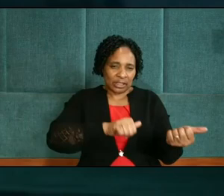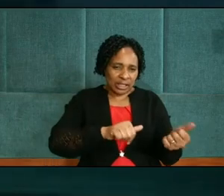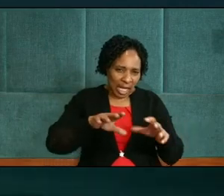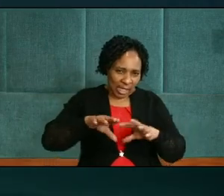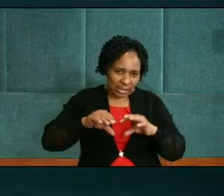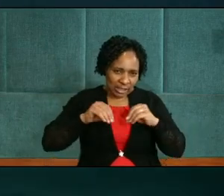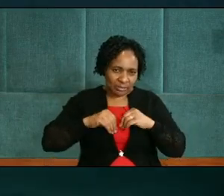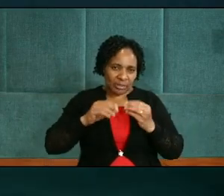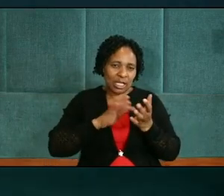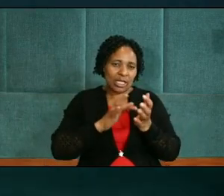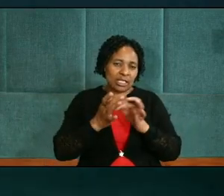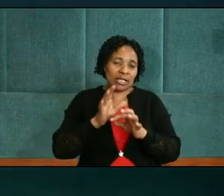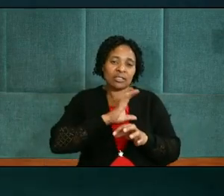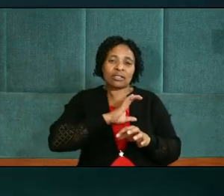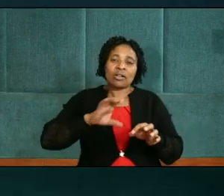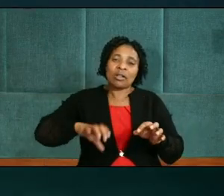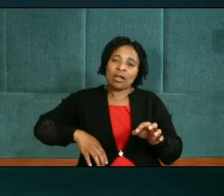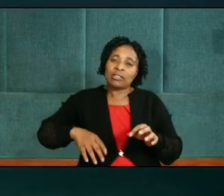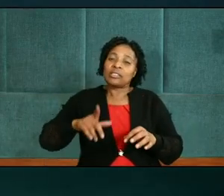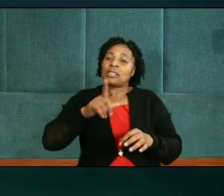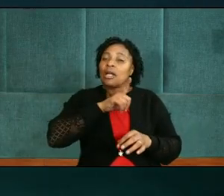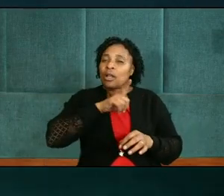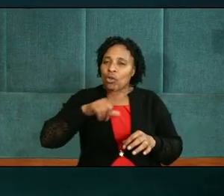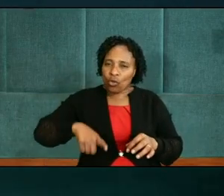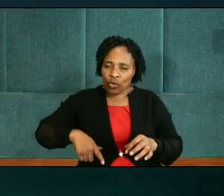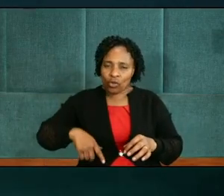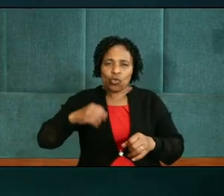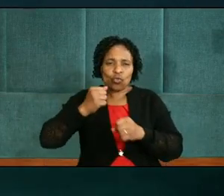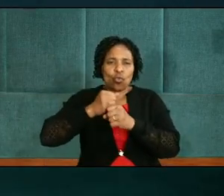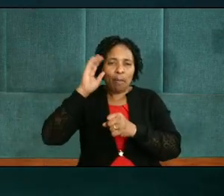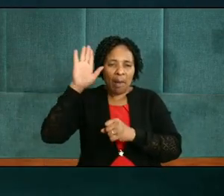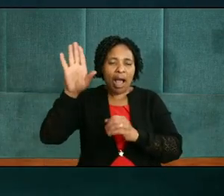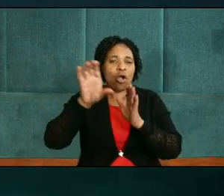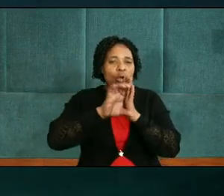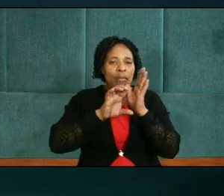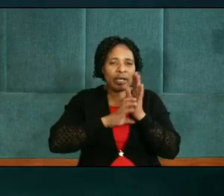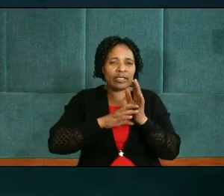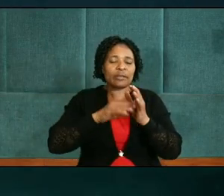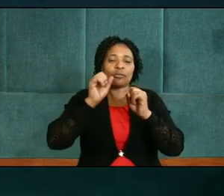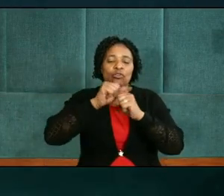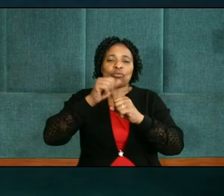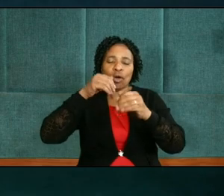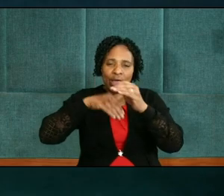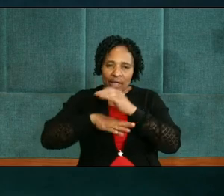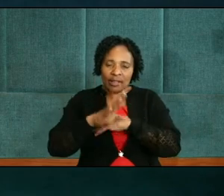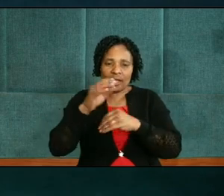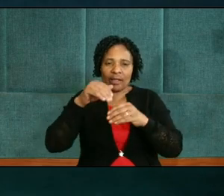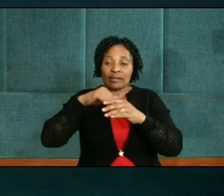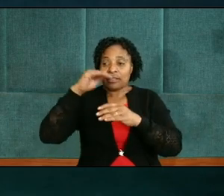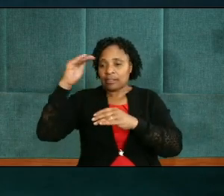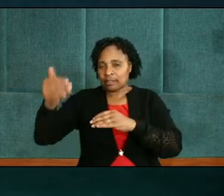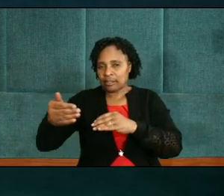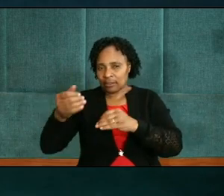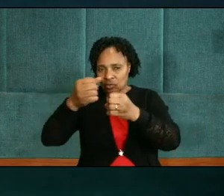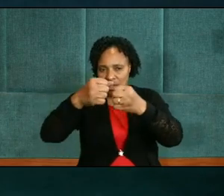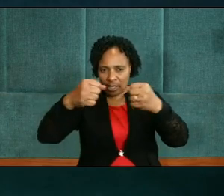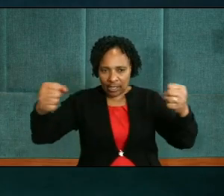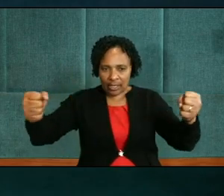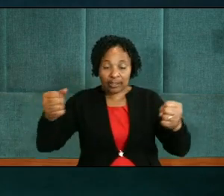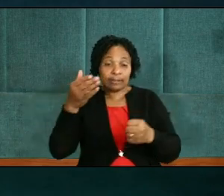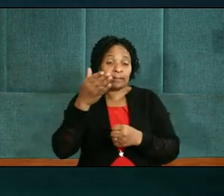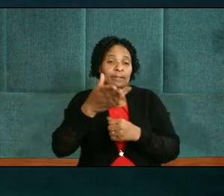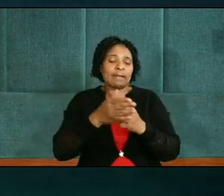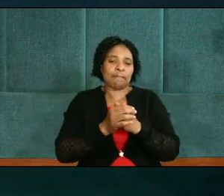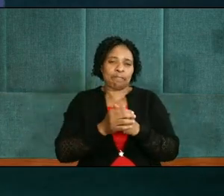Lord Jesus Christ and you do his commandment, you may enter through the gates in the city. So I would encourage everybody to, if you haven't started doing that